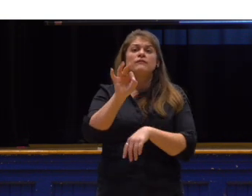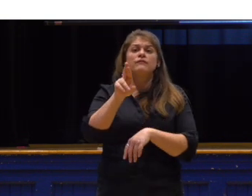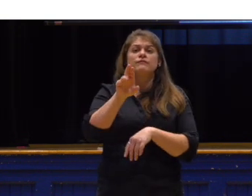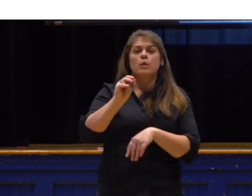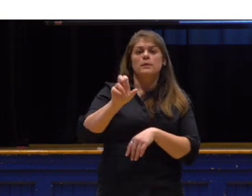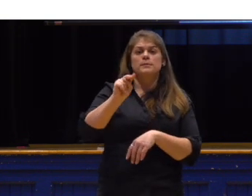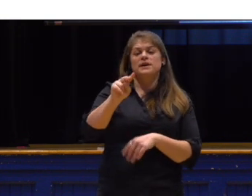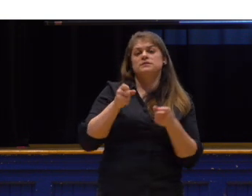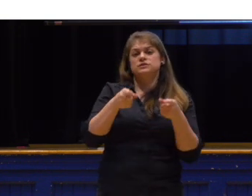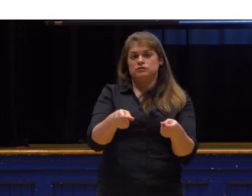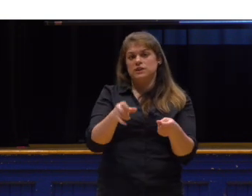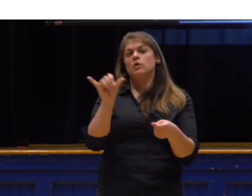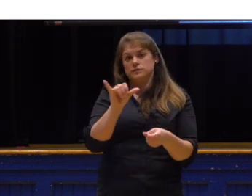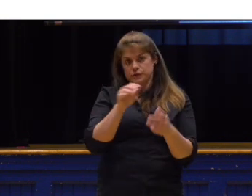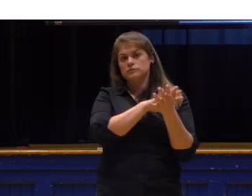well.